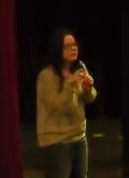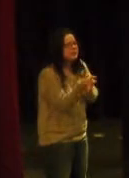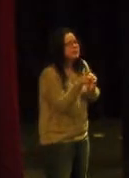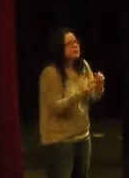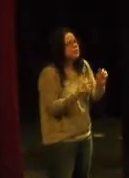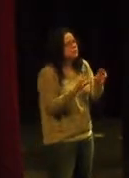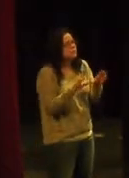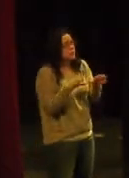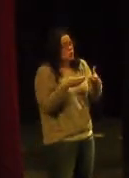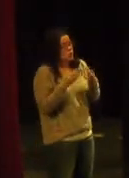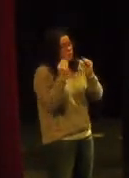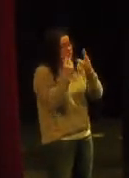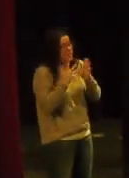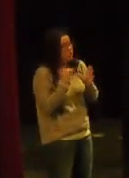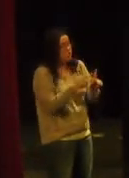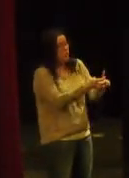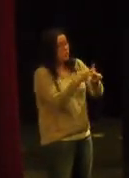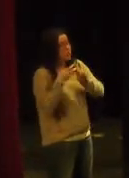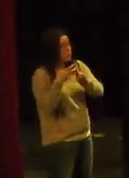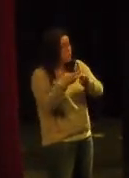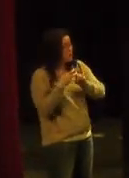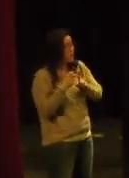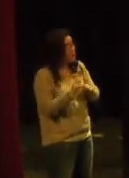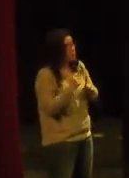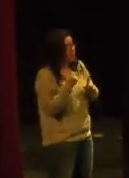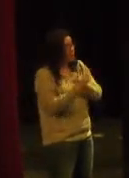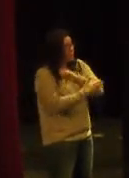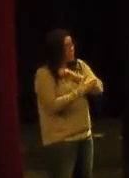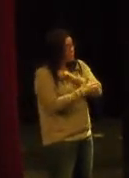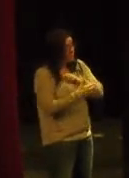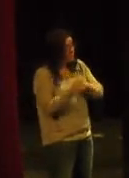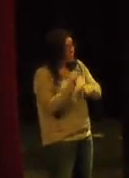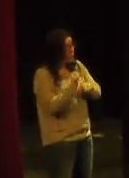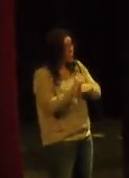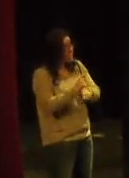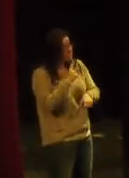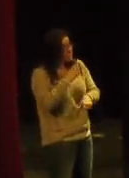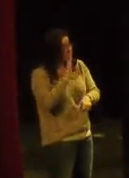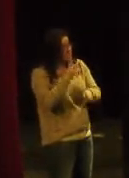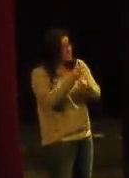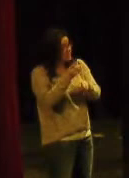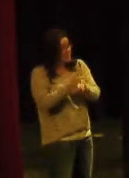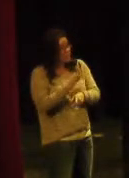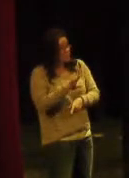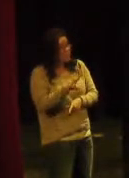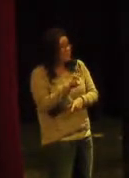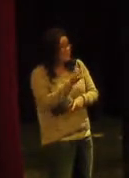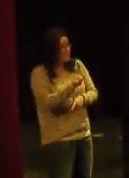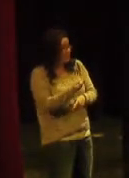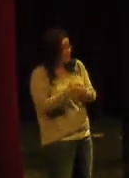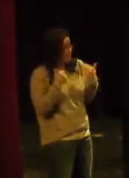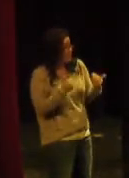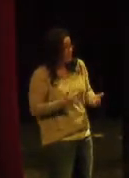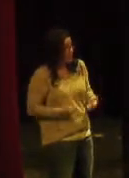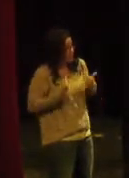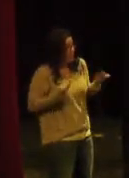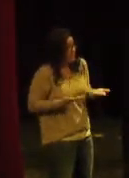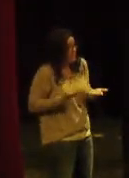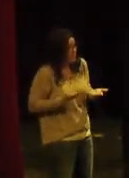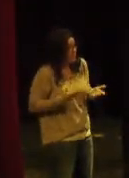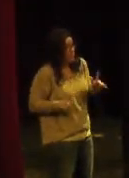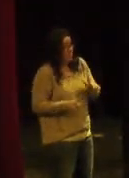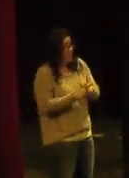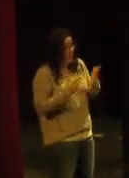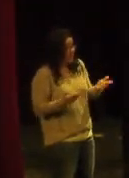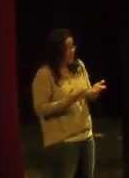group of teachers that were recruited from other countries to come and work, and they said they were going to take care of them, their visas, and allow them to live here. And then the